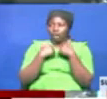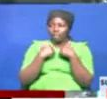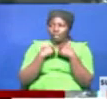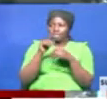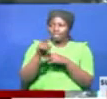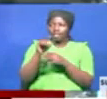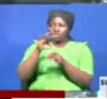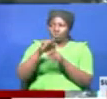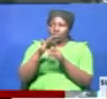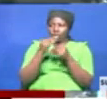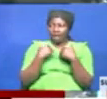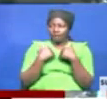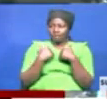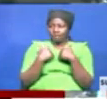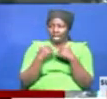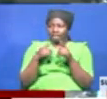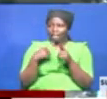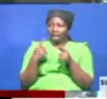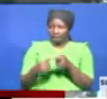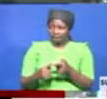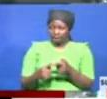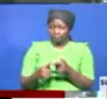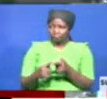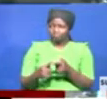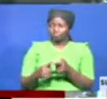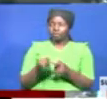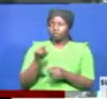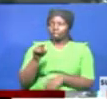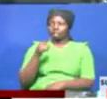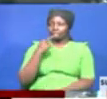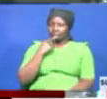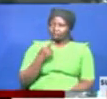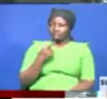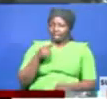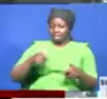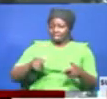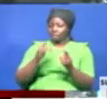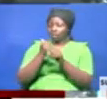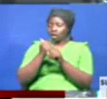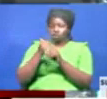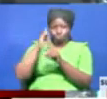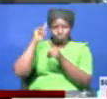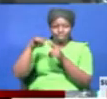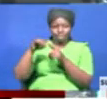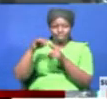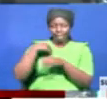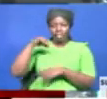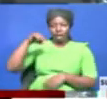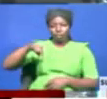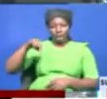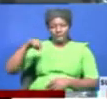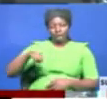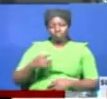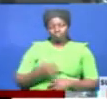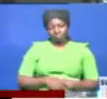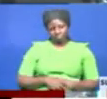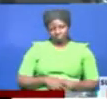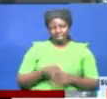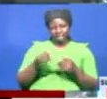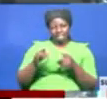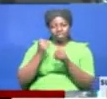have, and then you say, let's work towards a quorum, and let's work towards